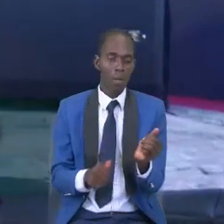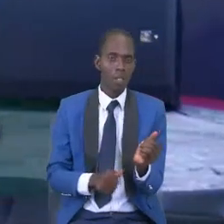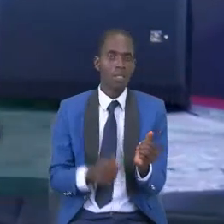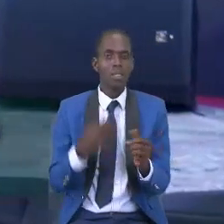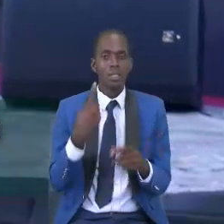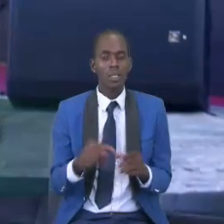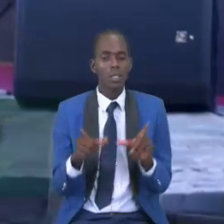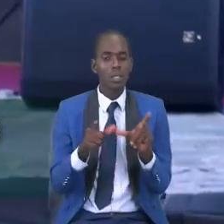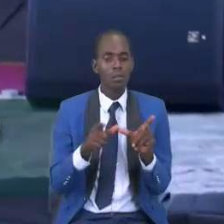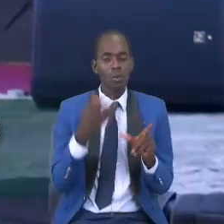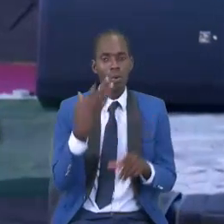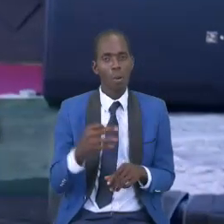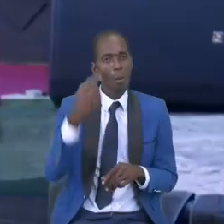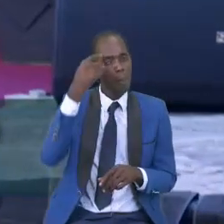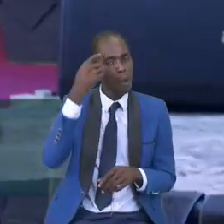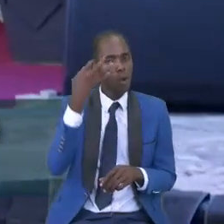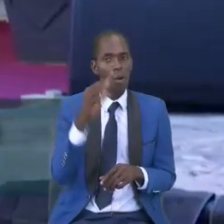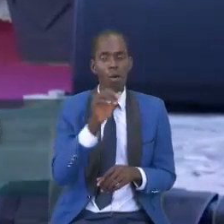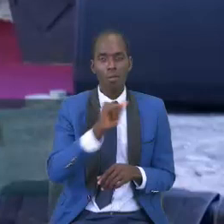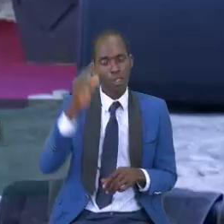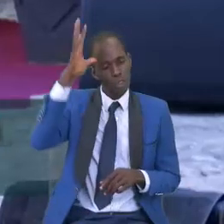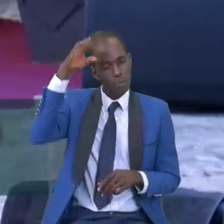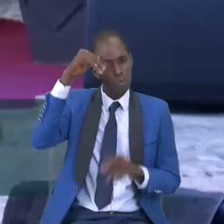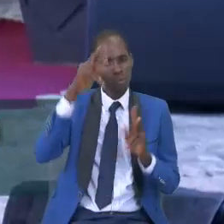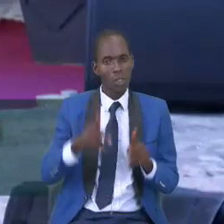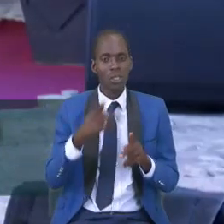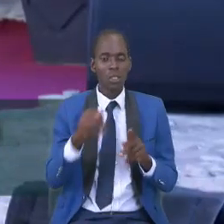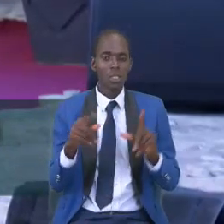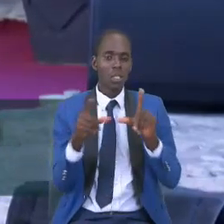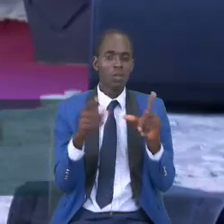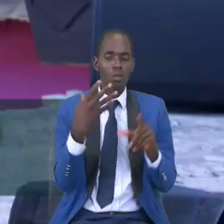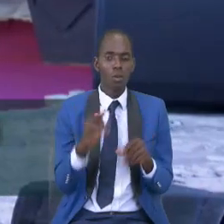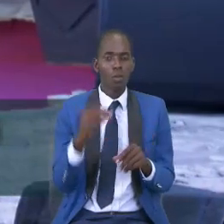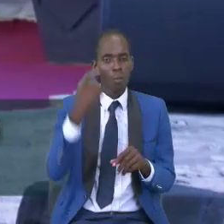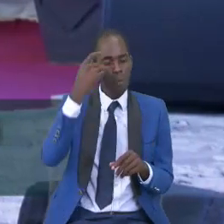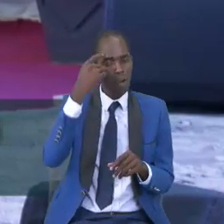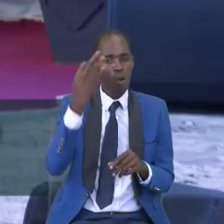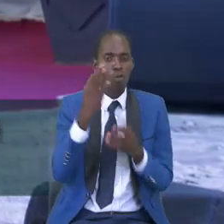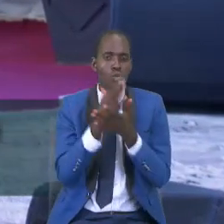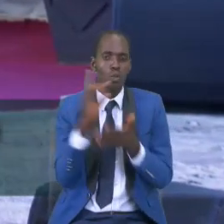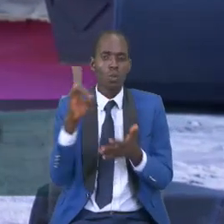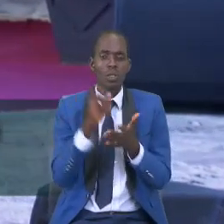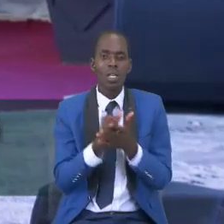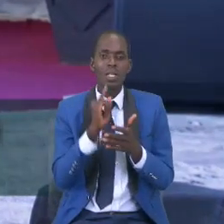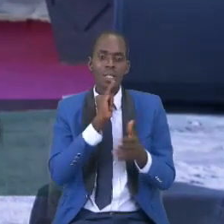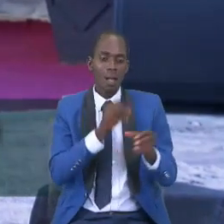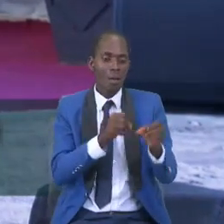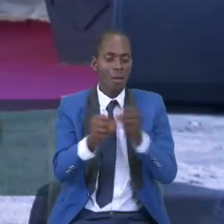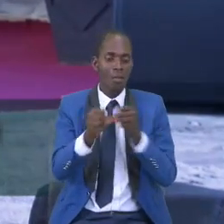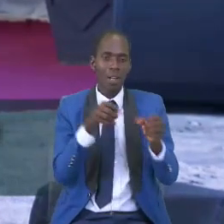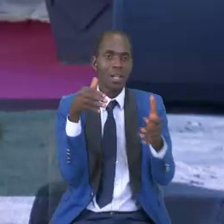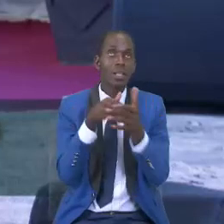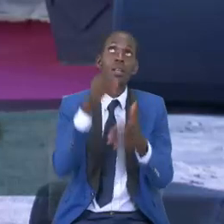of mind of a rebel, and the state of mind of somebody who is fighting against God